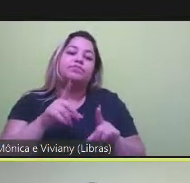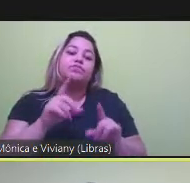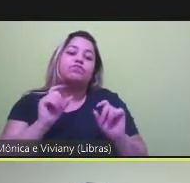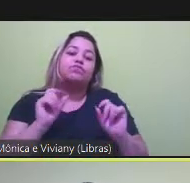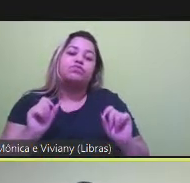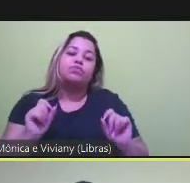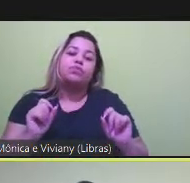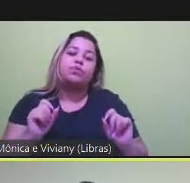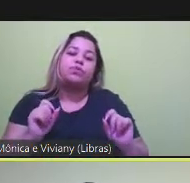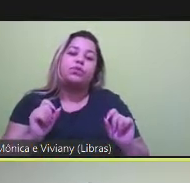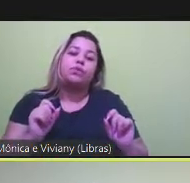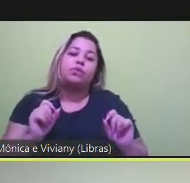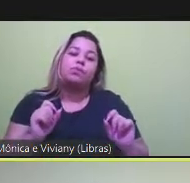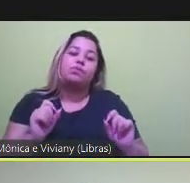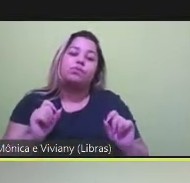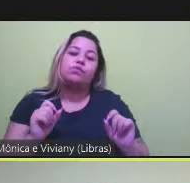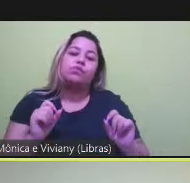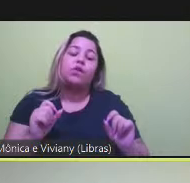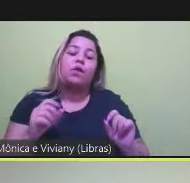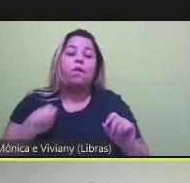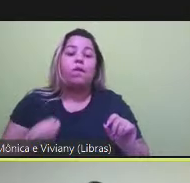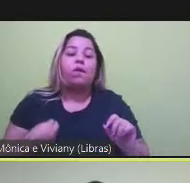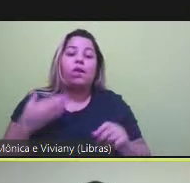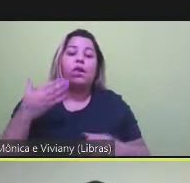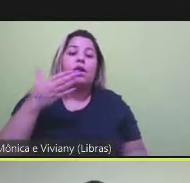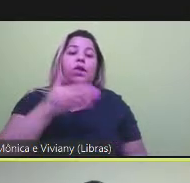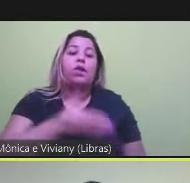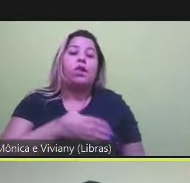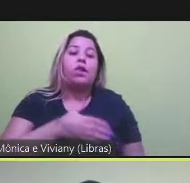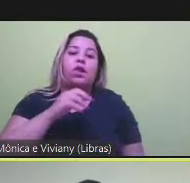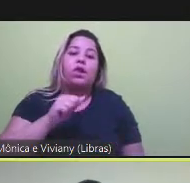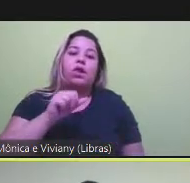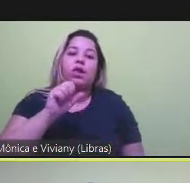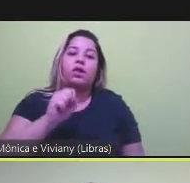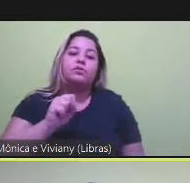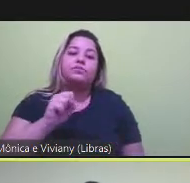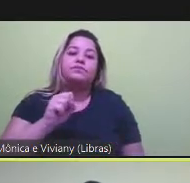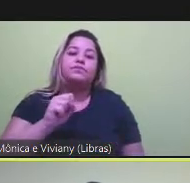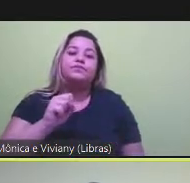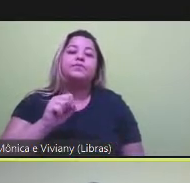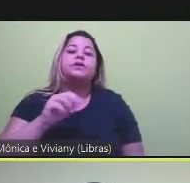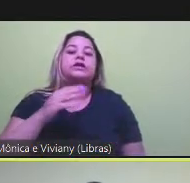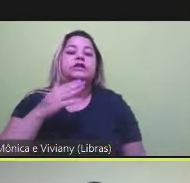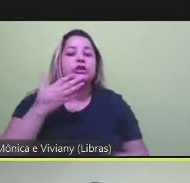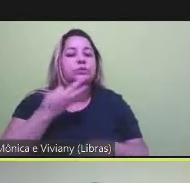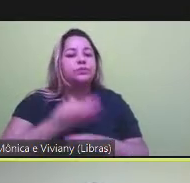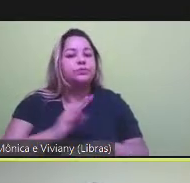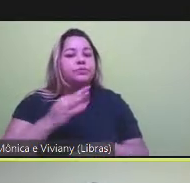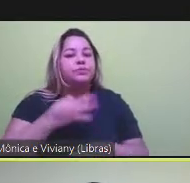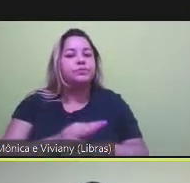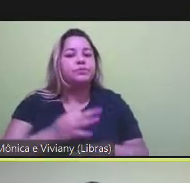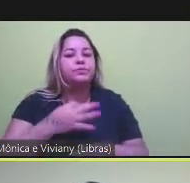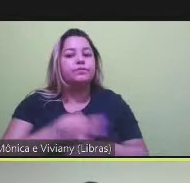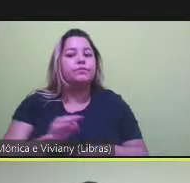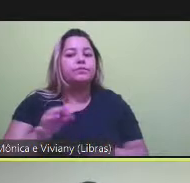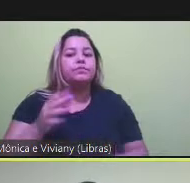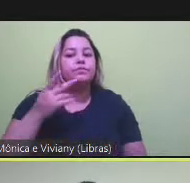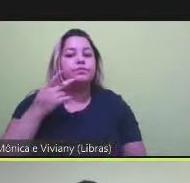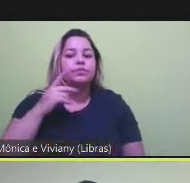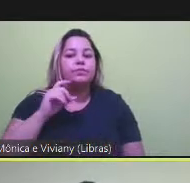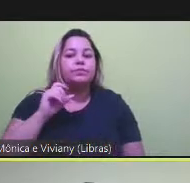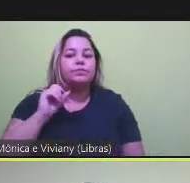healthiness. So we need to call for the attention to the presence of ACS, which was trained to